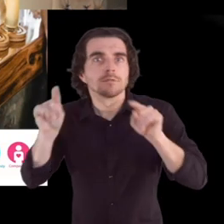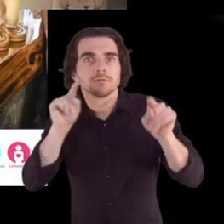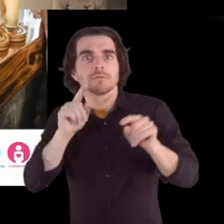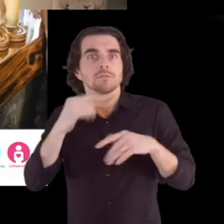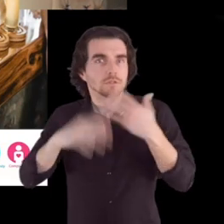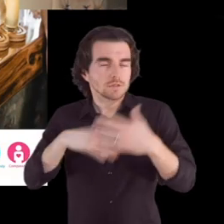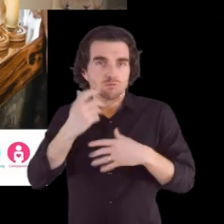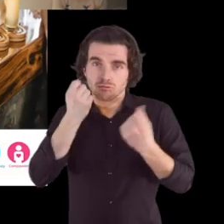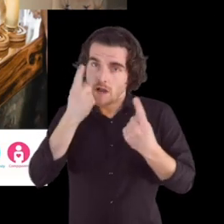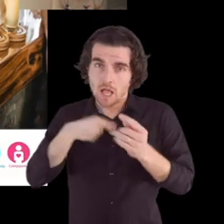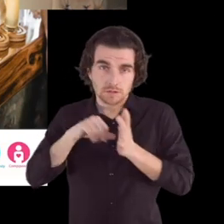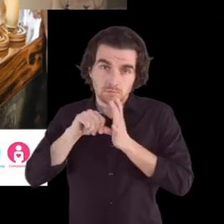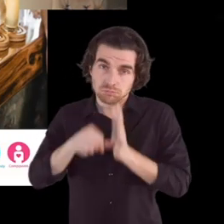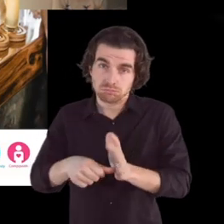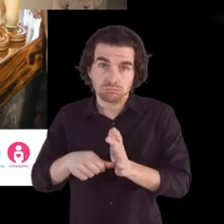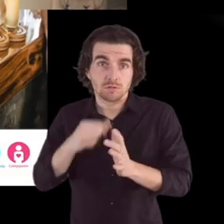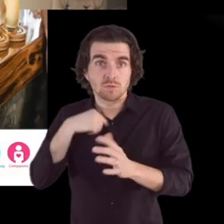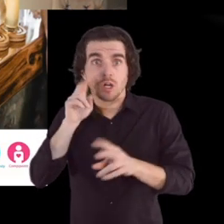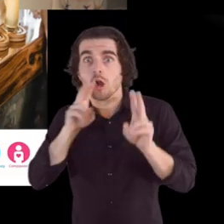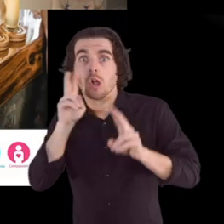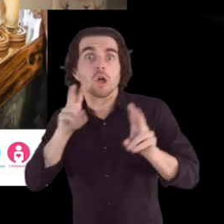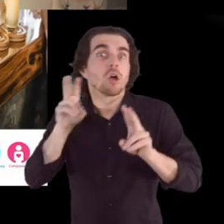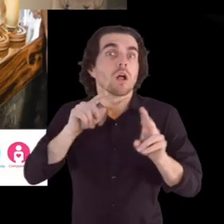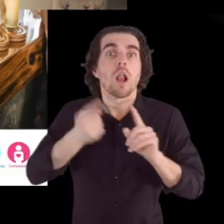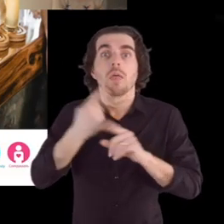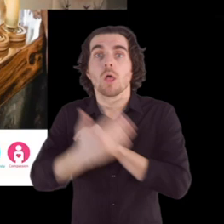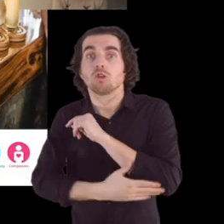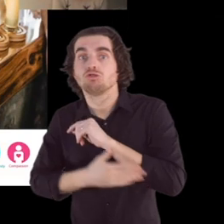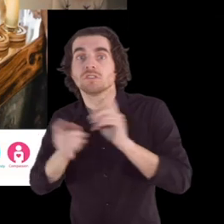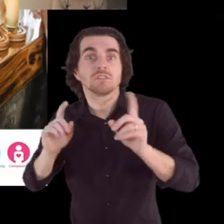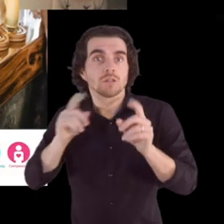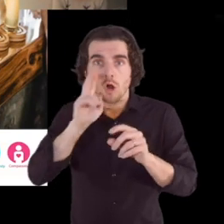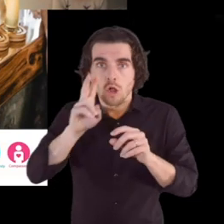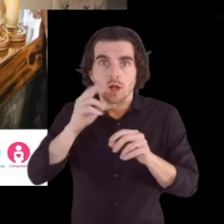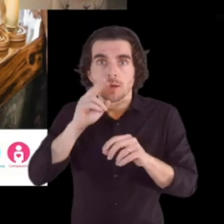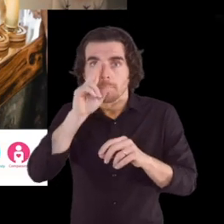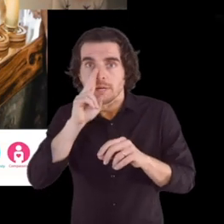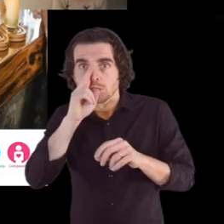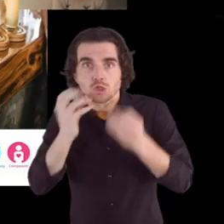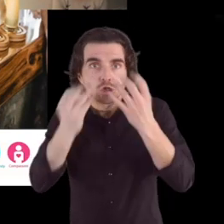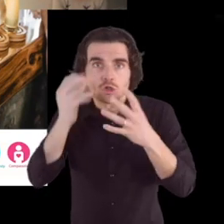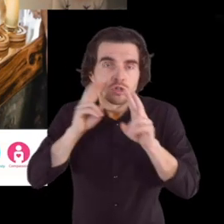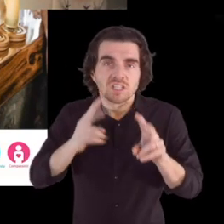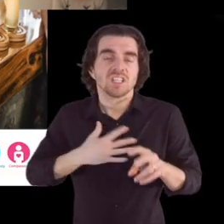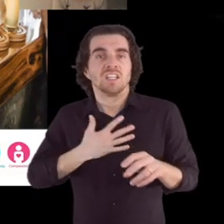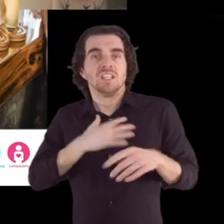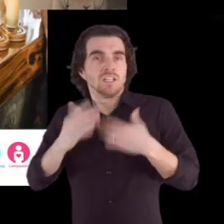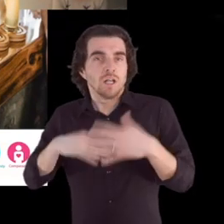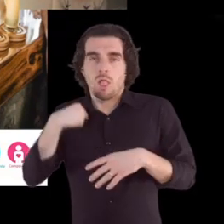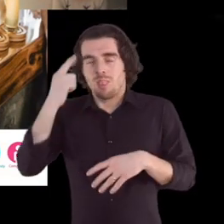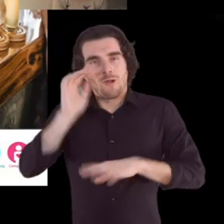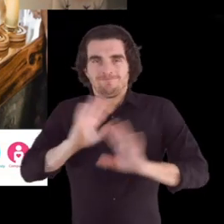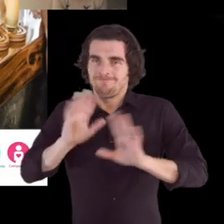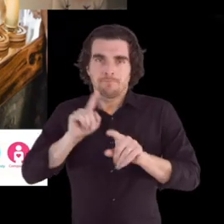world, and actually find that really very difficult as we were looking in as well at other countries, and just some of the images were really, really stark. So it's maybe